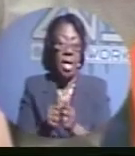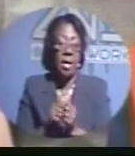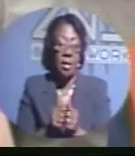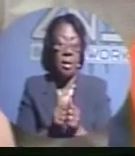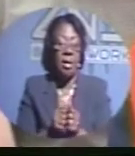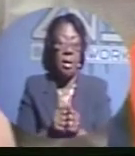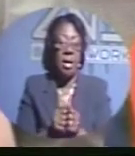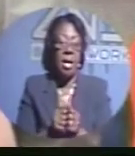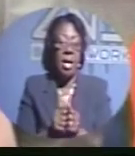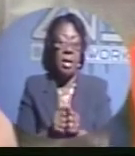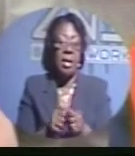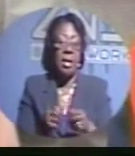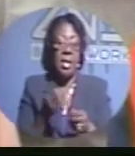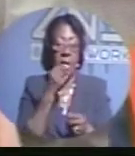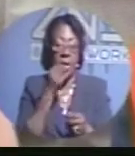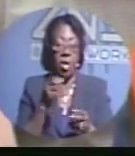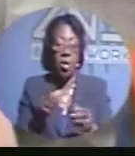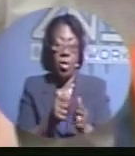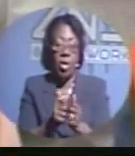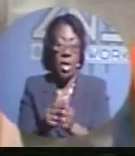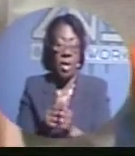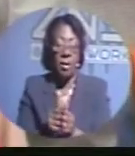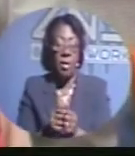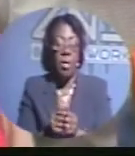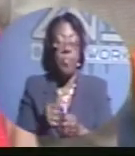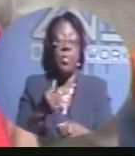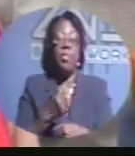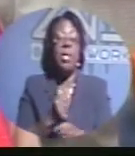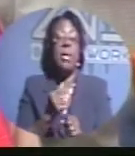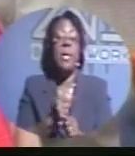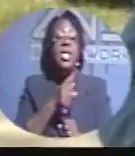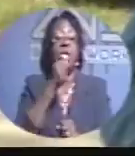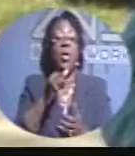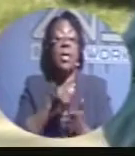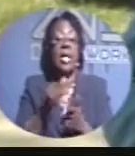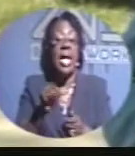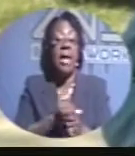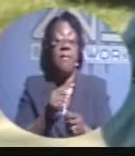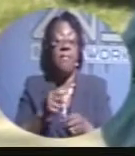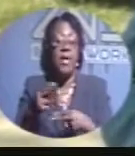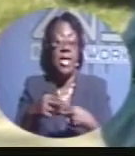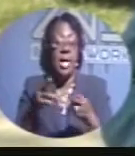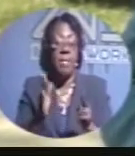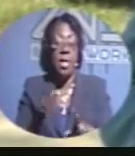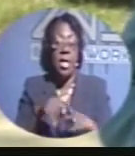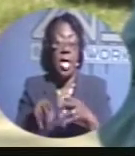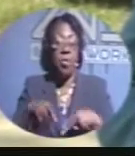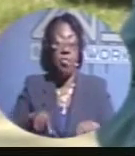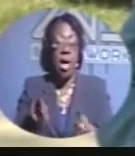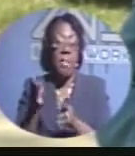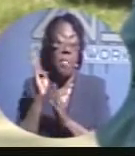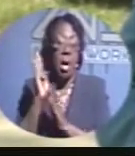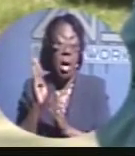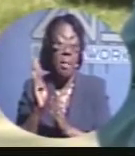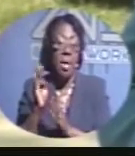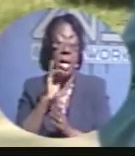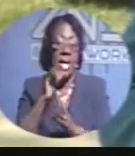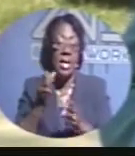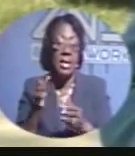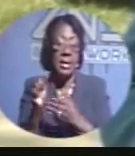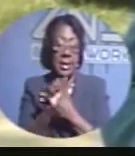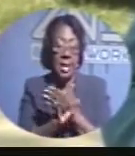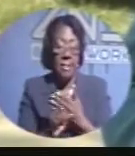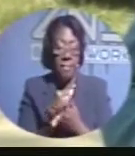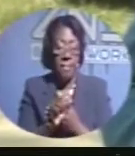want to make sure that every neighborhood in Grand Bahama is safe. This latest initiative is in keeping with the overall Urban